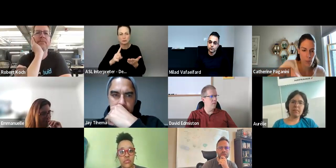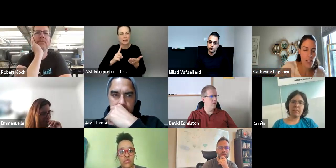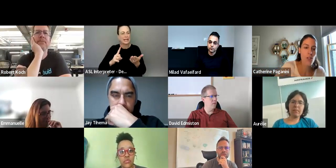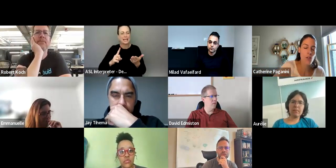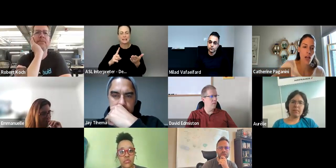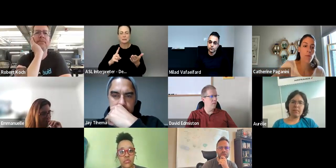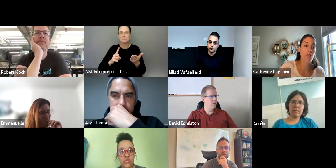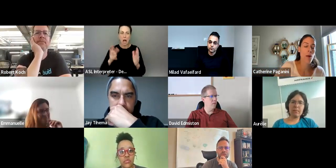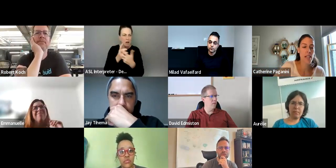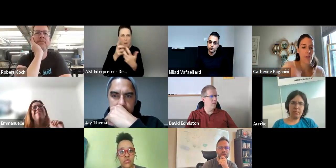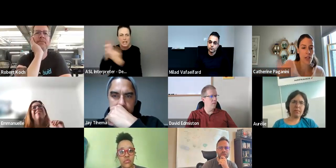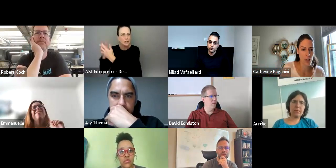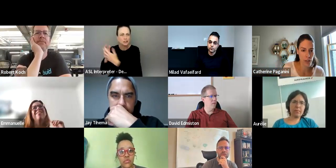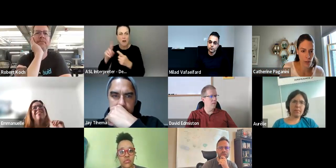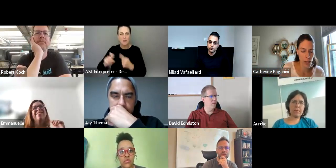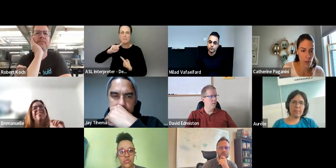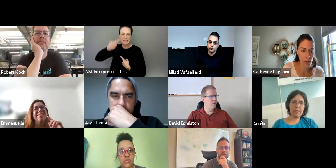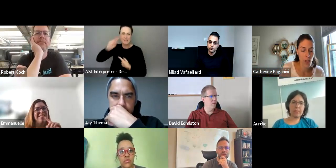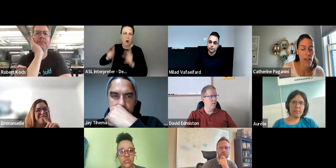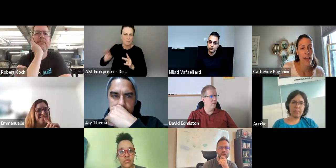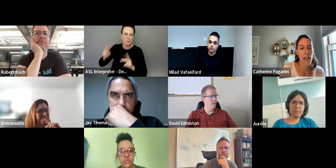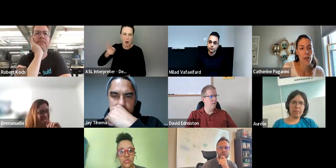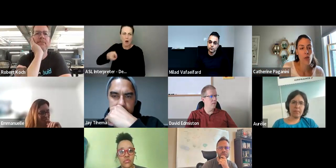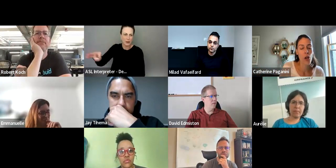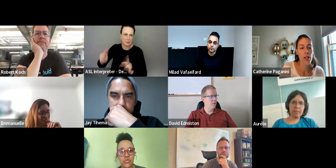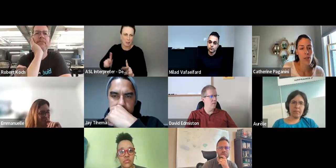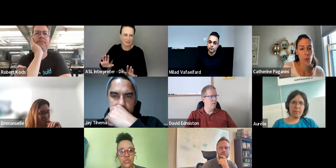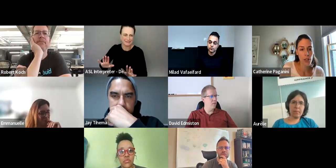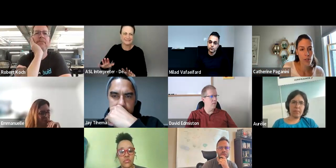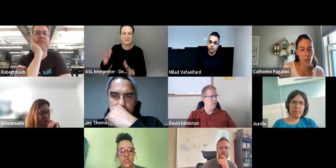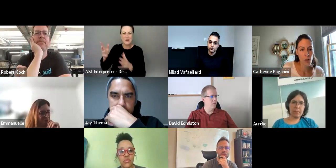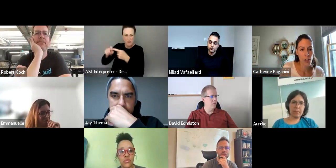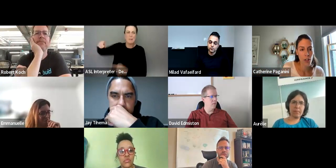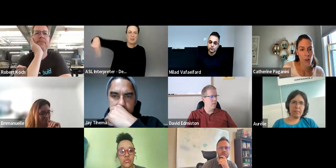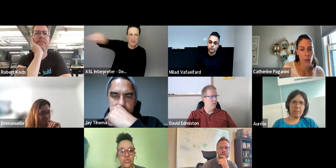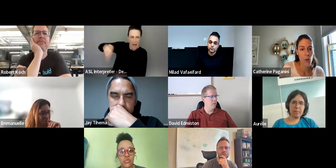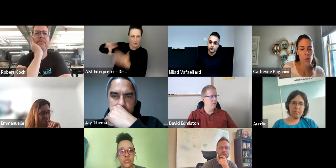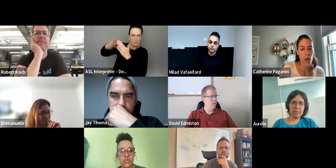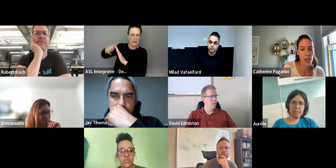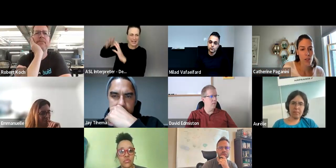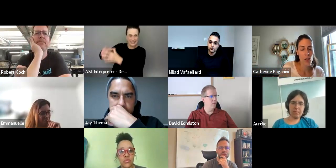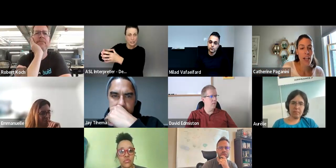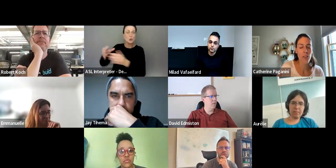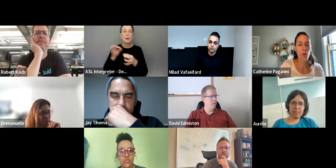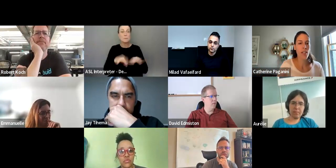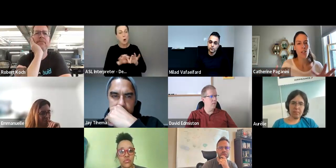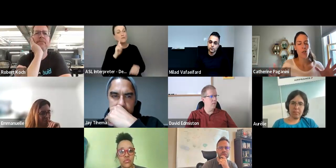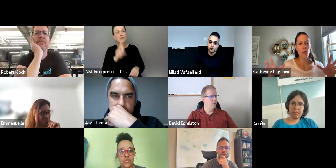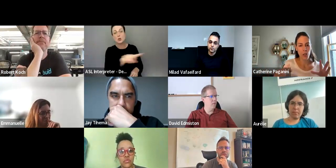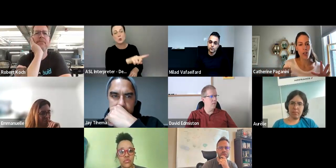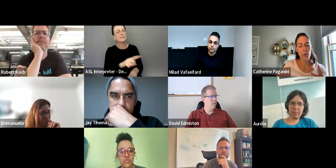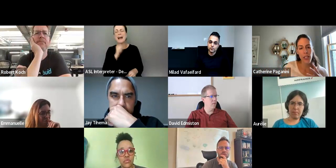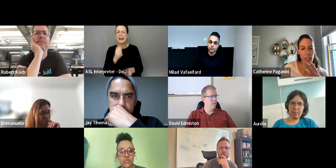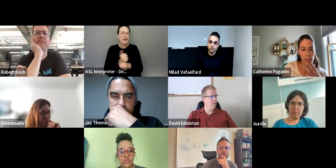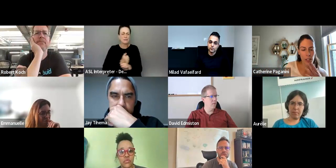the recommendations to come from deaf and hard of hearing people. So it is important for you as well, because not everyone needs